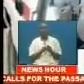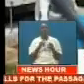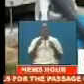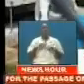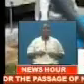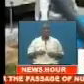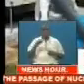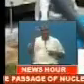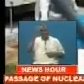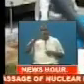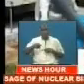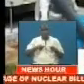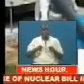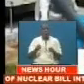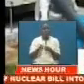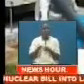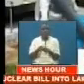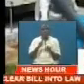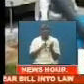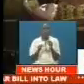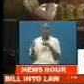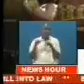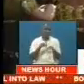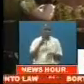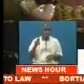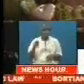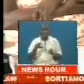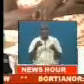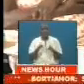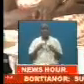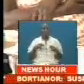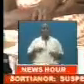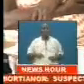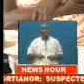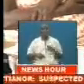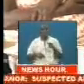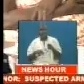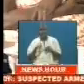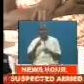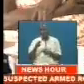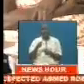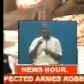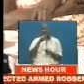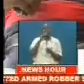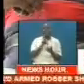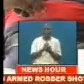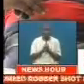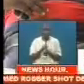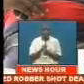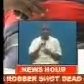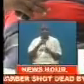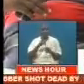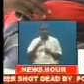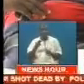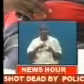nurses, disease control managers, as well as the media. The Volta Regional Director of Health Services, Dr. Joseph Nwete, said the